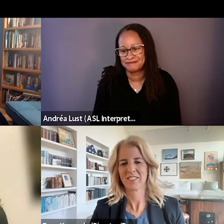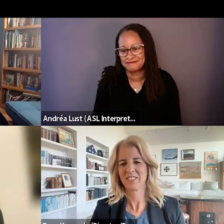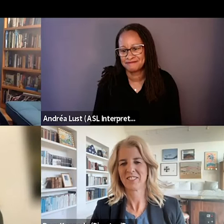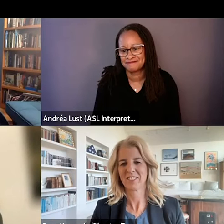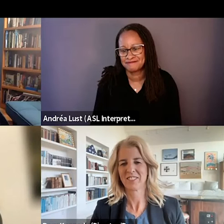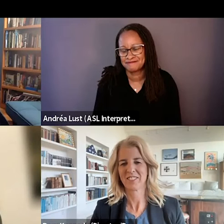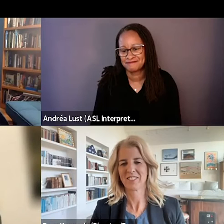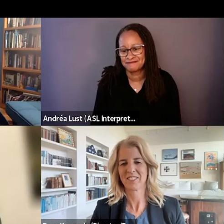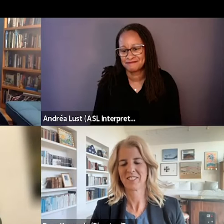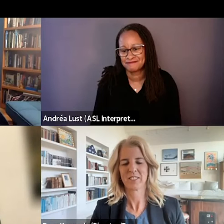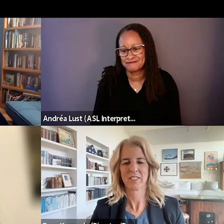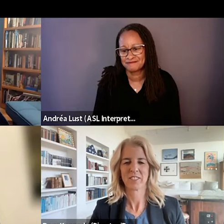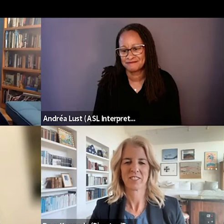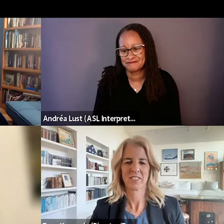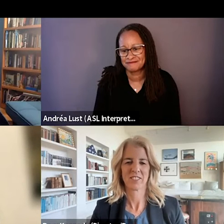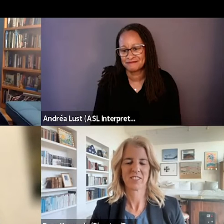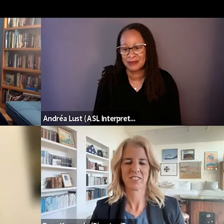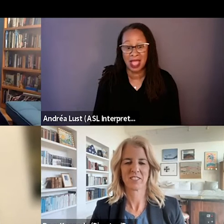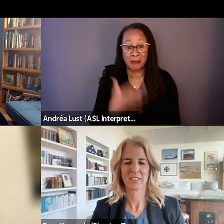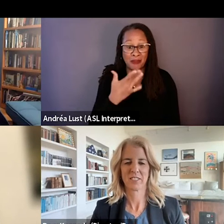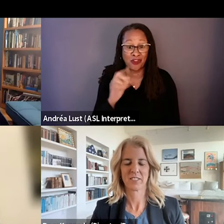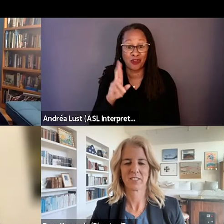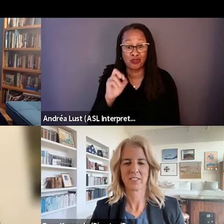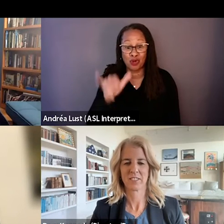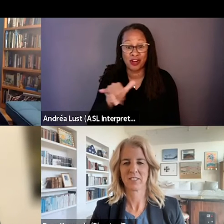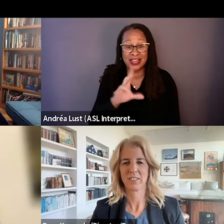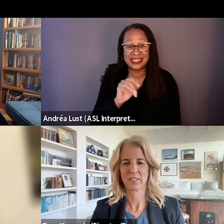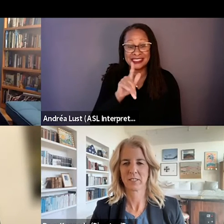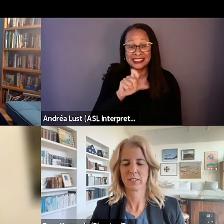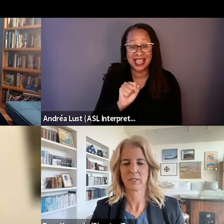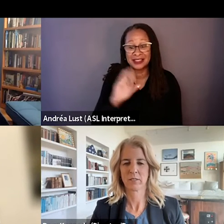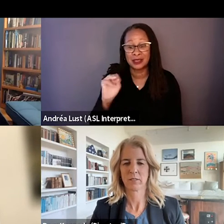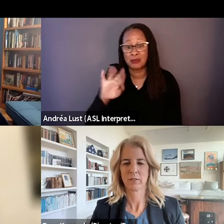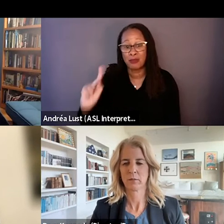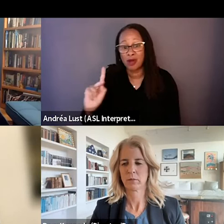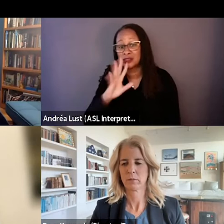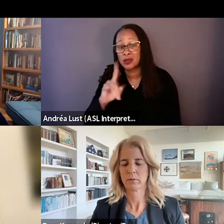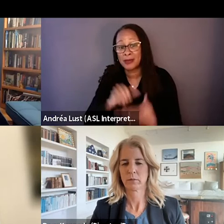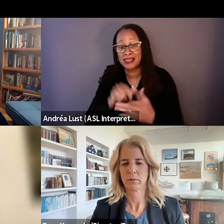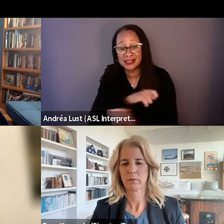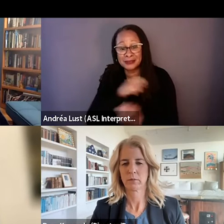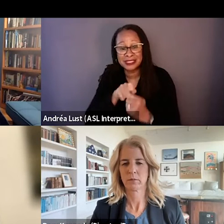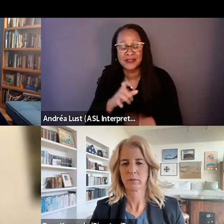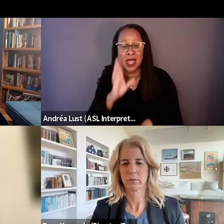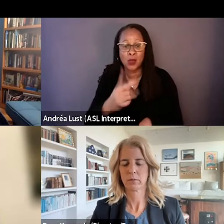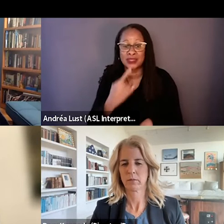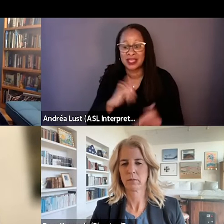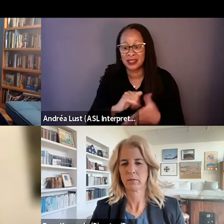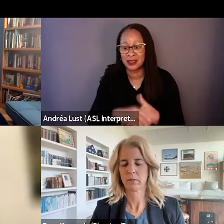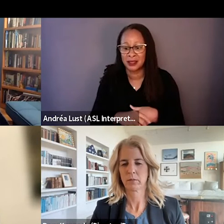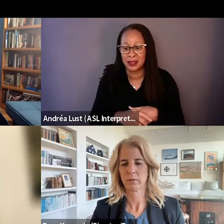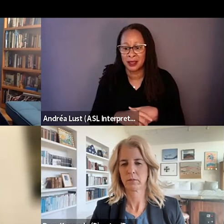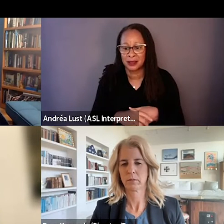I actually would really prefer, I think, Rory, Dallas, you know, Mark, to talk about this specifically, but I will say that it